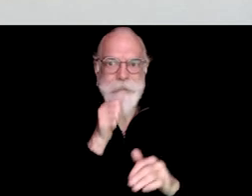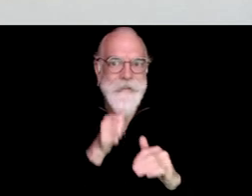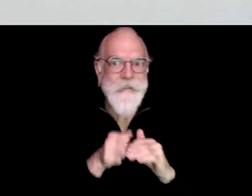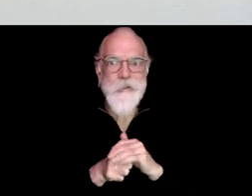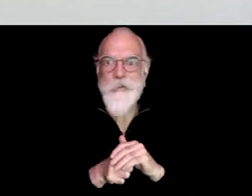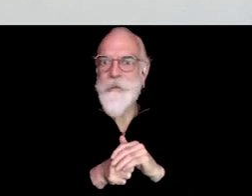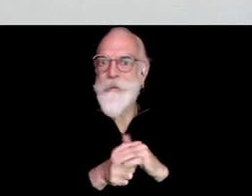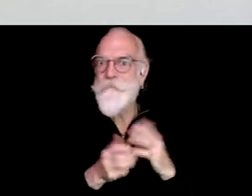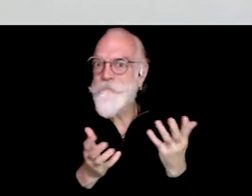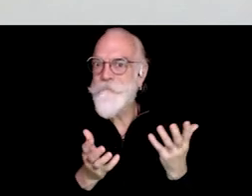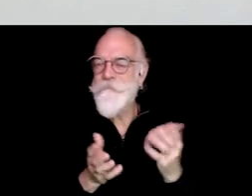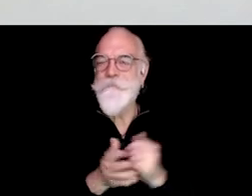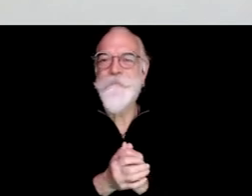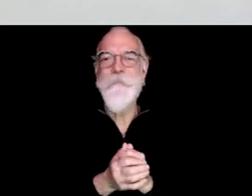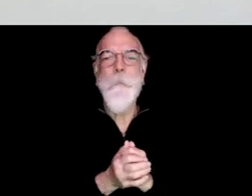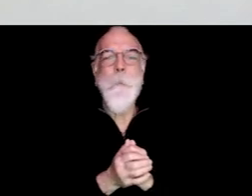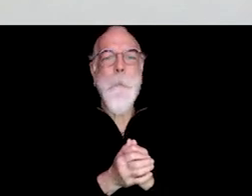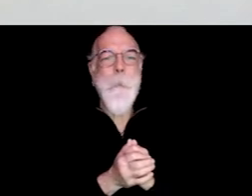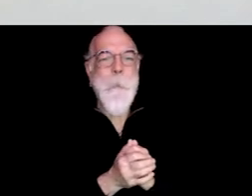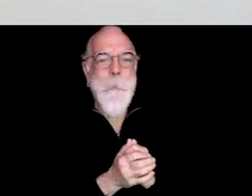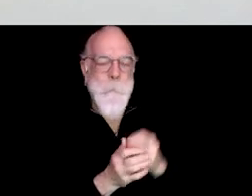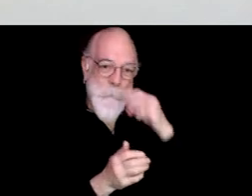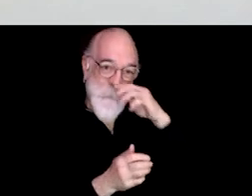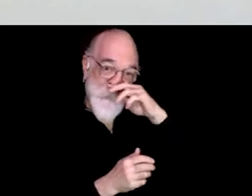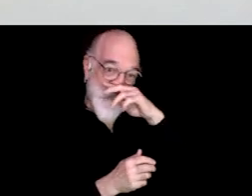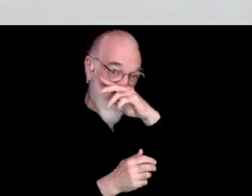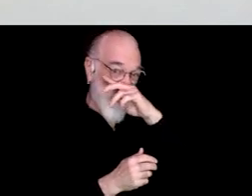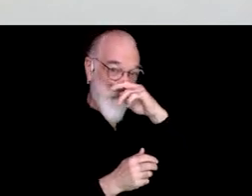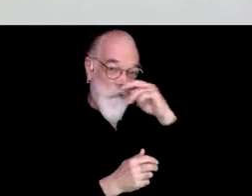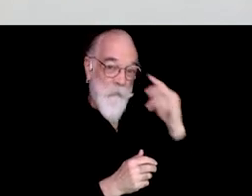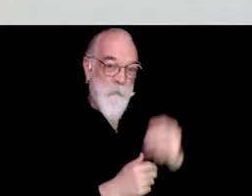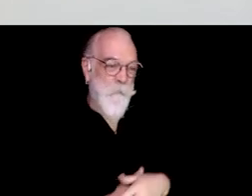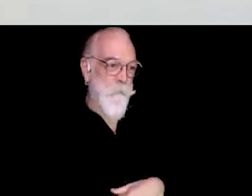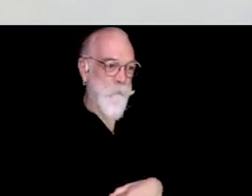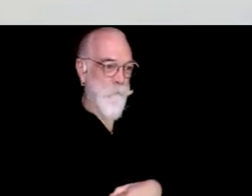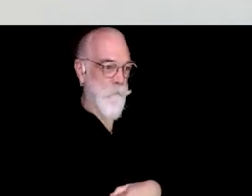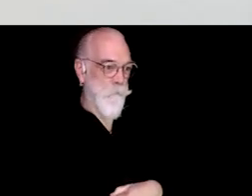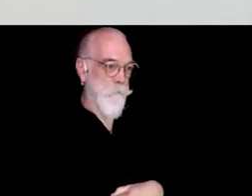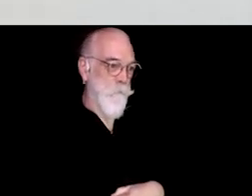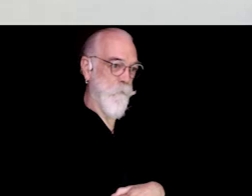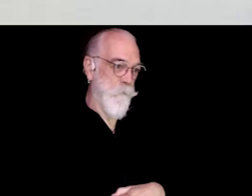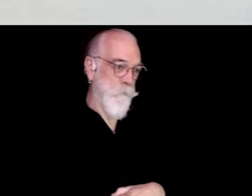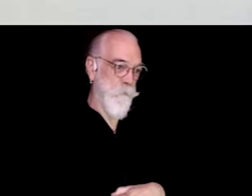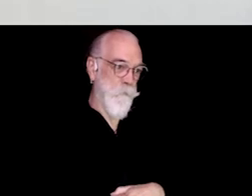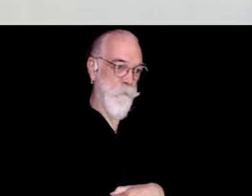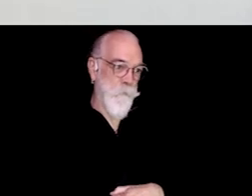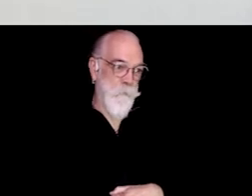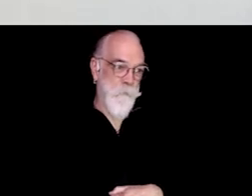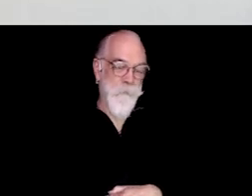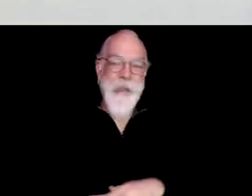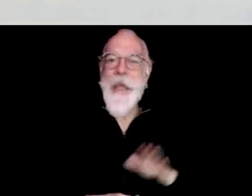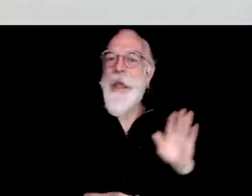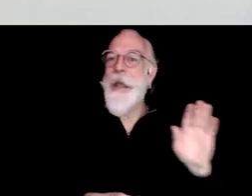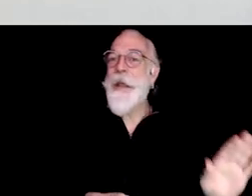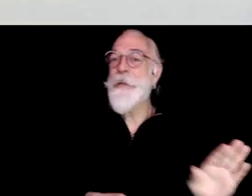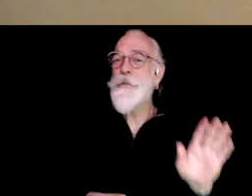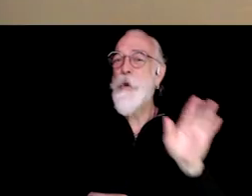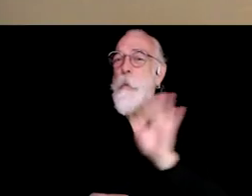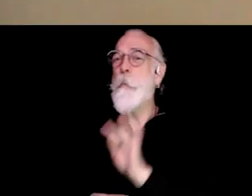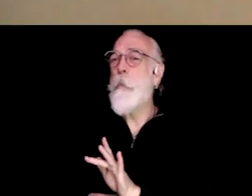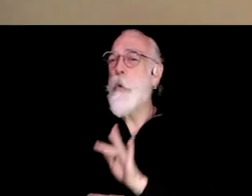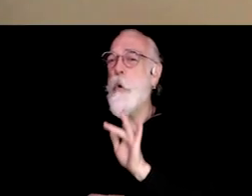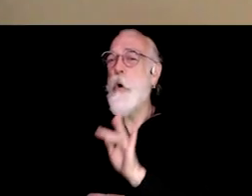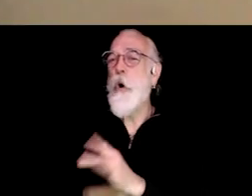Yeah. There's instruction. What? Sorry, go ahead. I said his poor